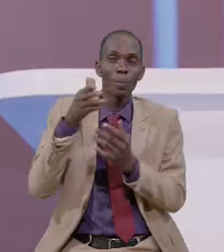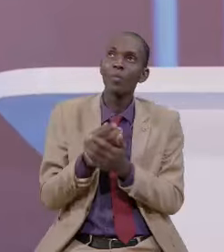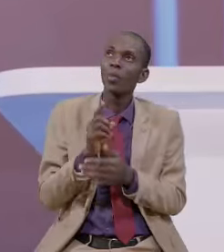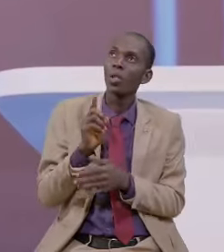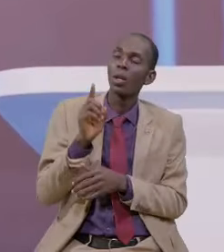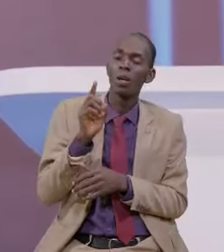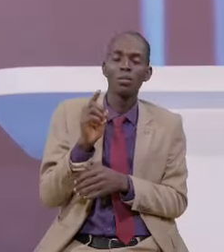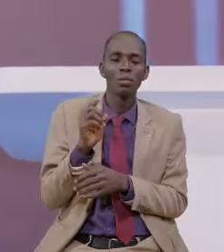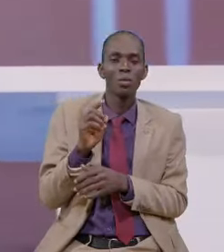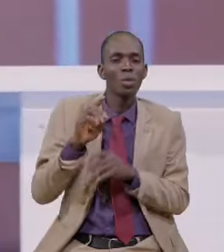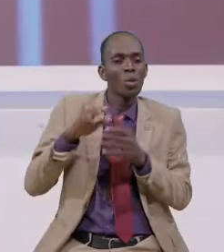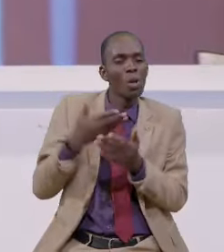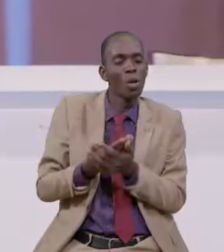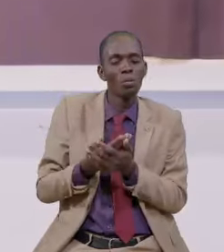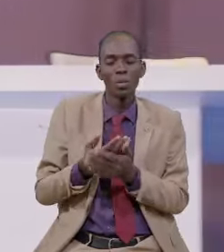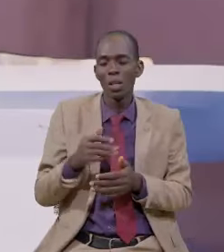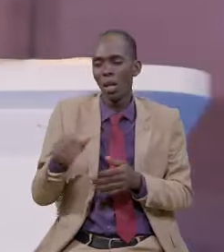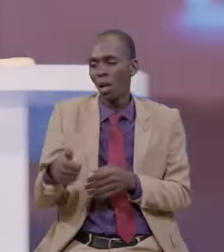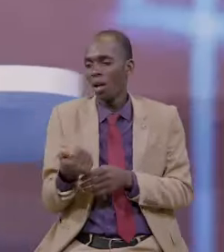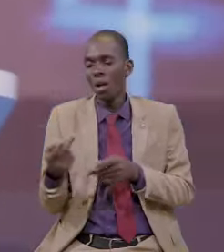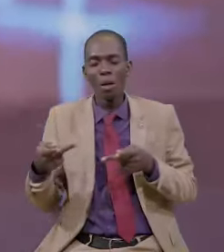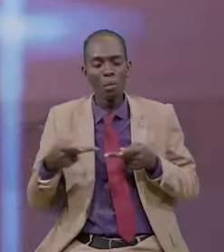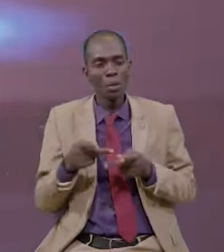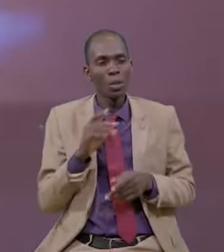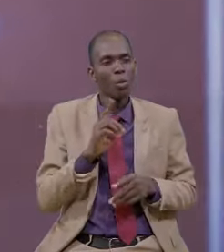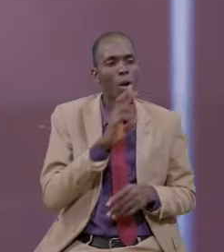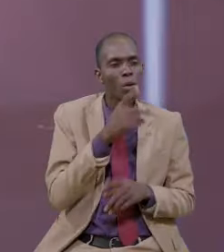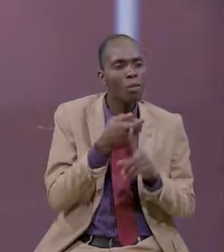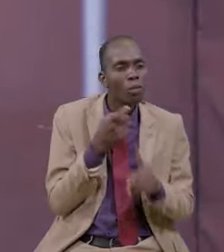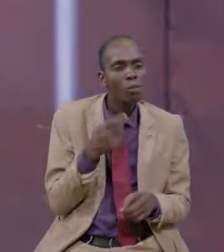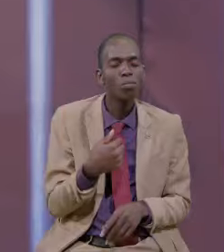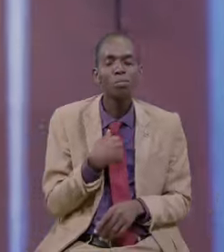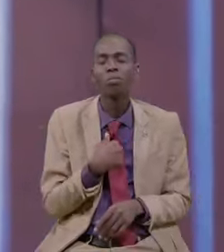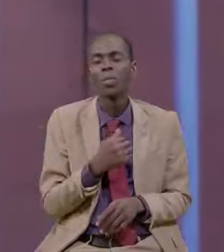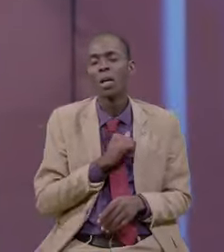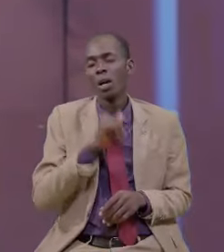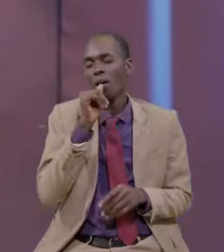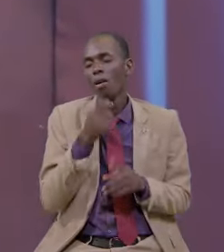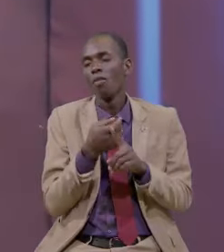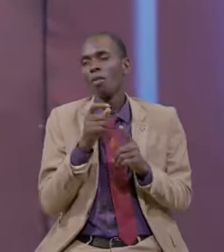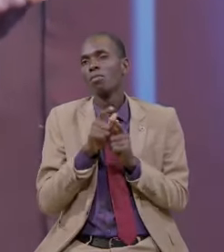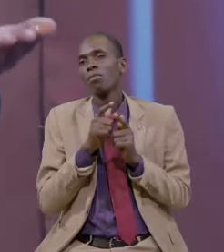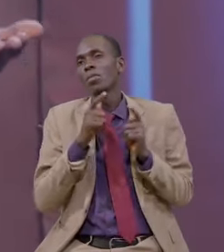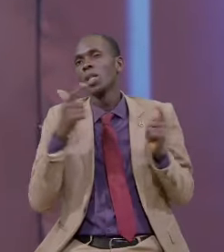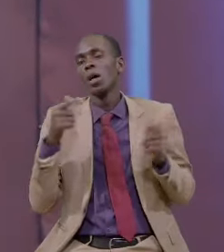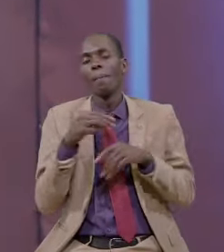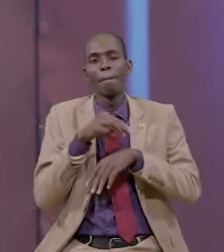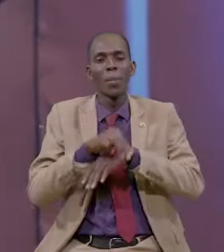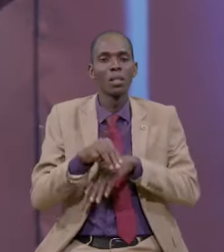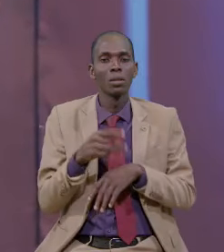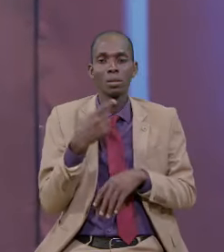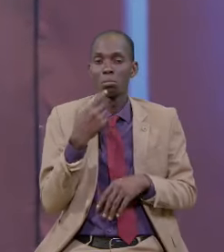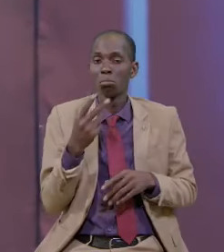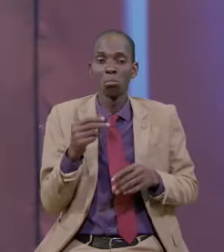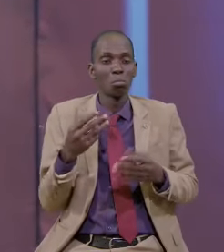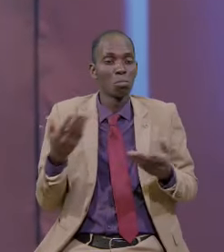coming from? I'm coming from great ministry, dynamic ministry. And I said, no, but you know where you